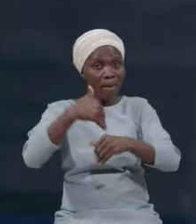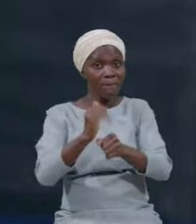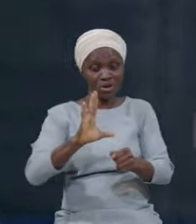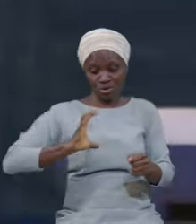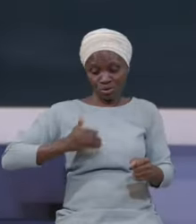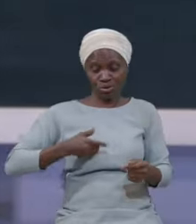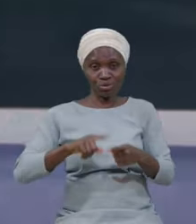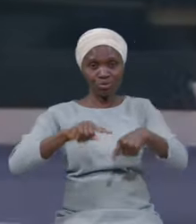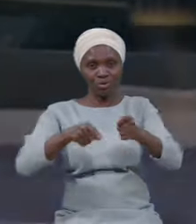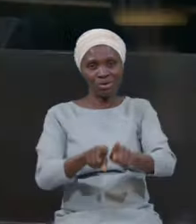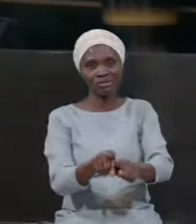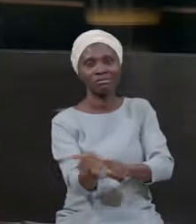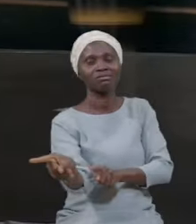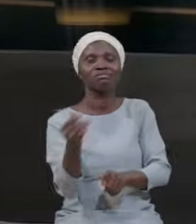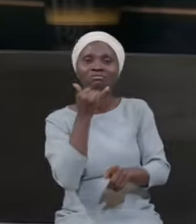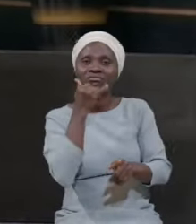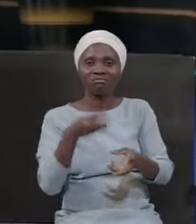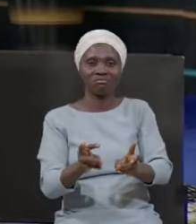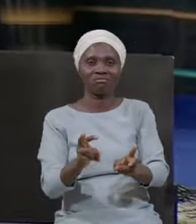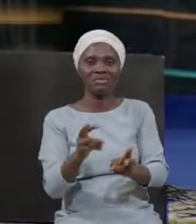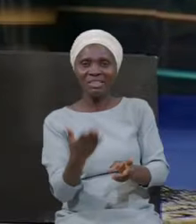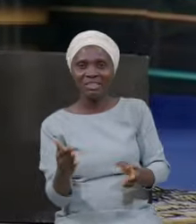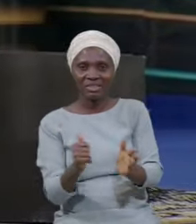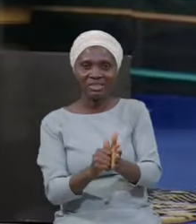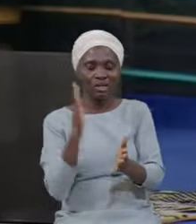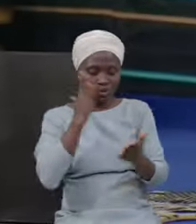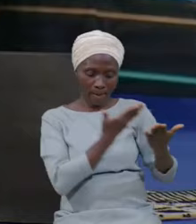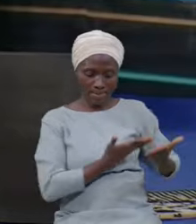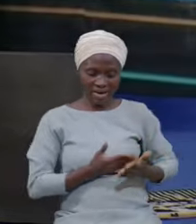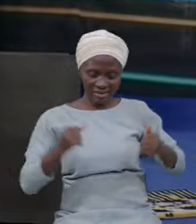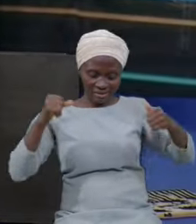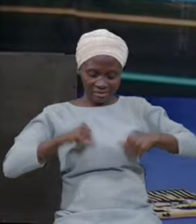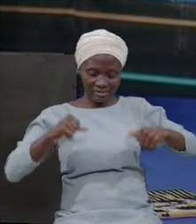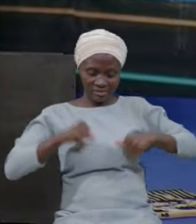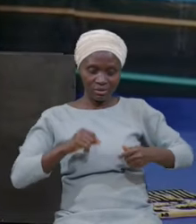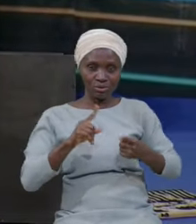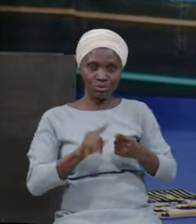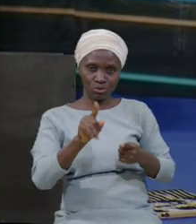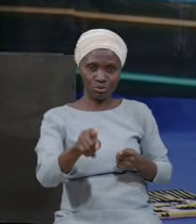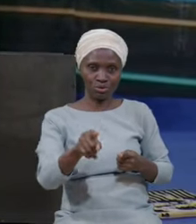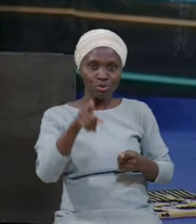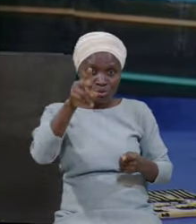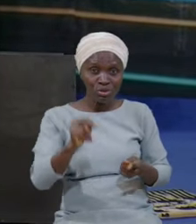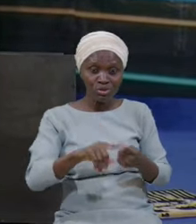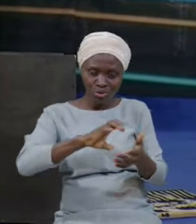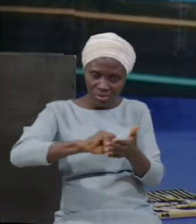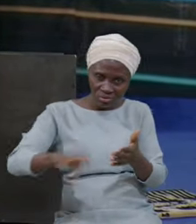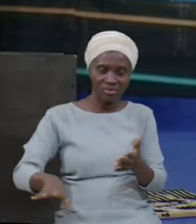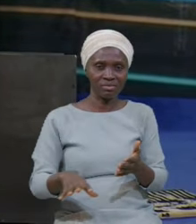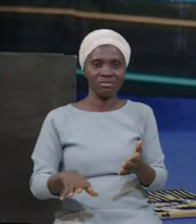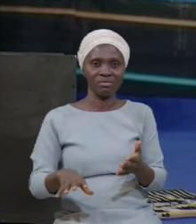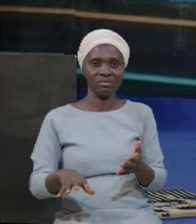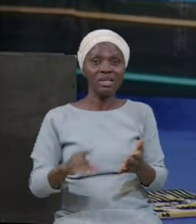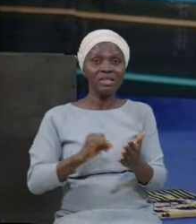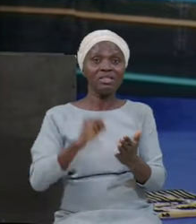bring condemnation to you, you have to put all that away. And it is when you do that, you have